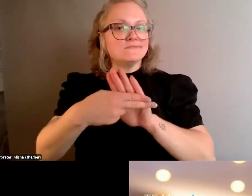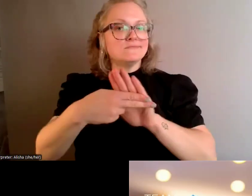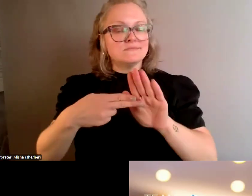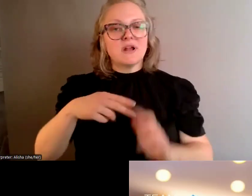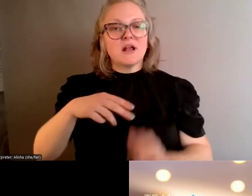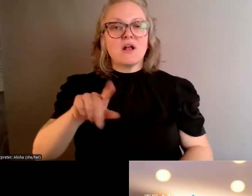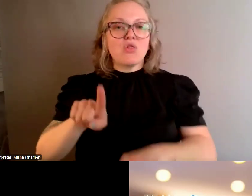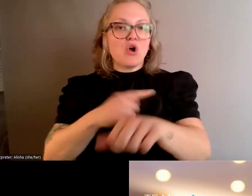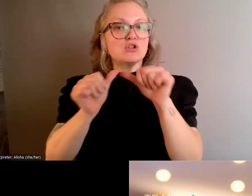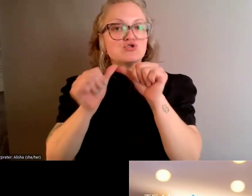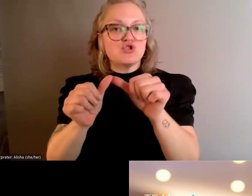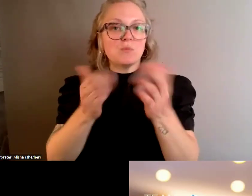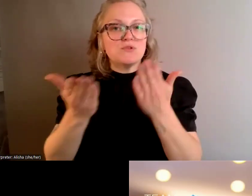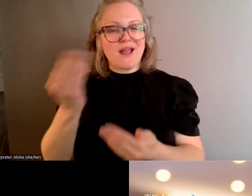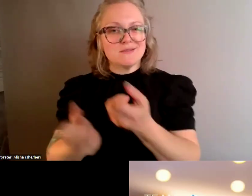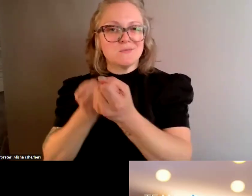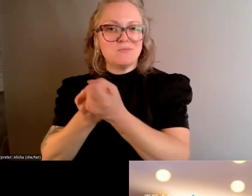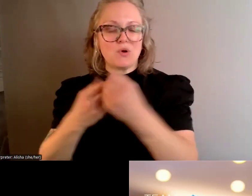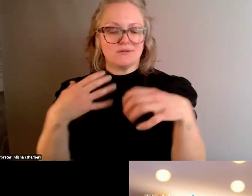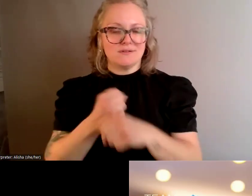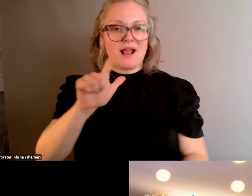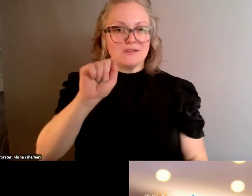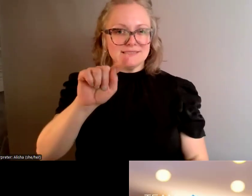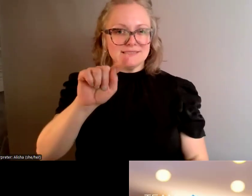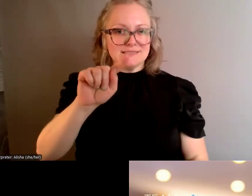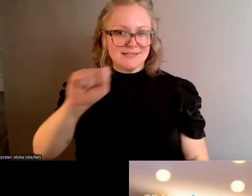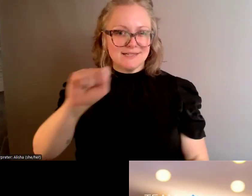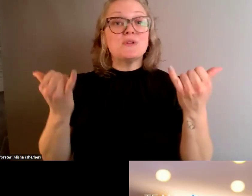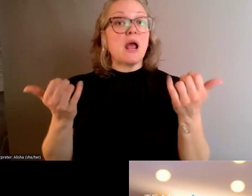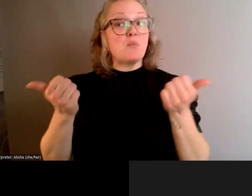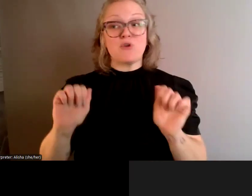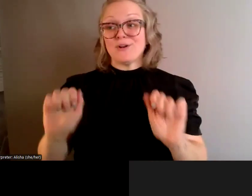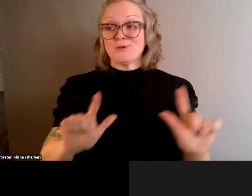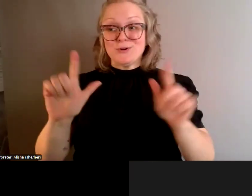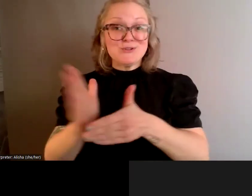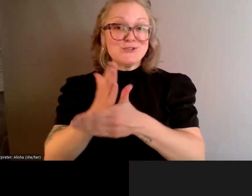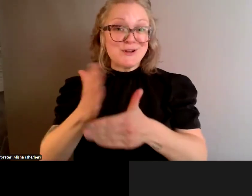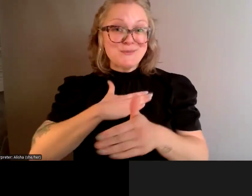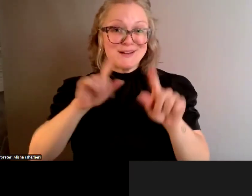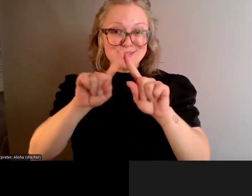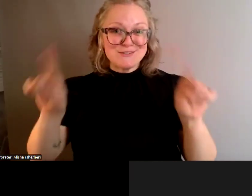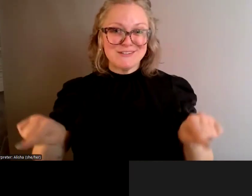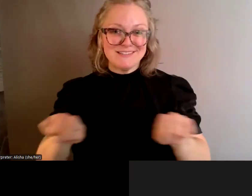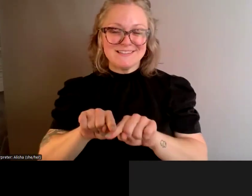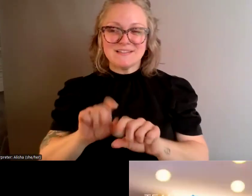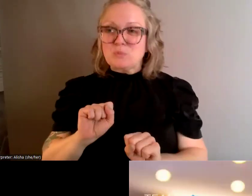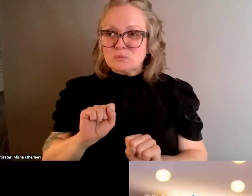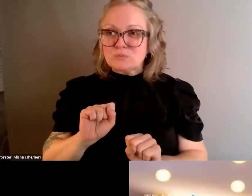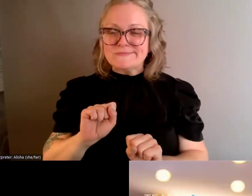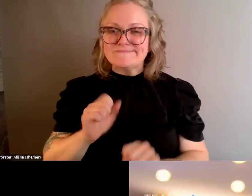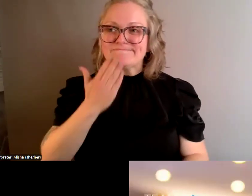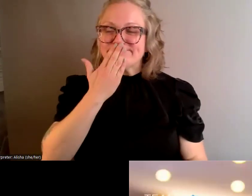and supports. So I am going to now try to share my screen, make sure I do all of this